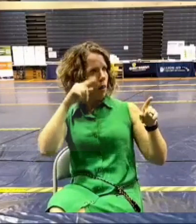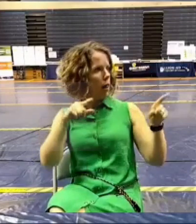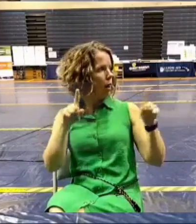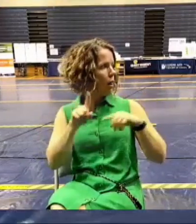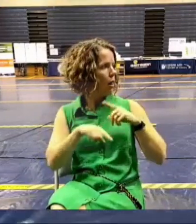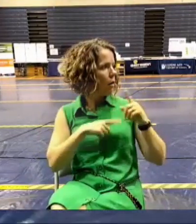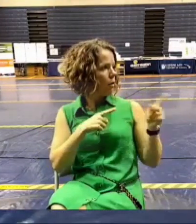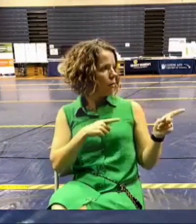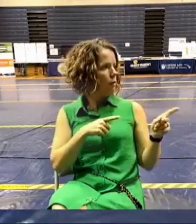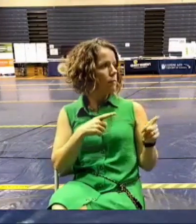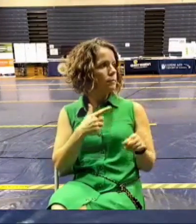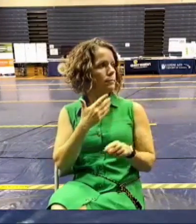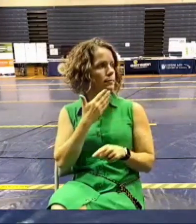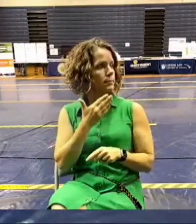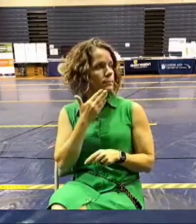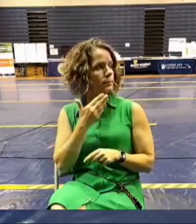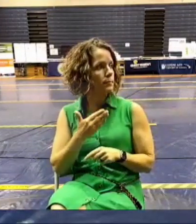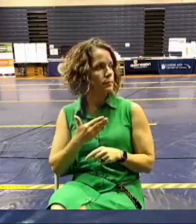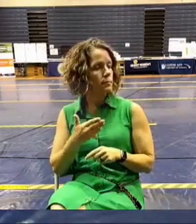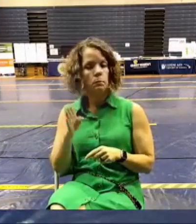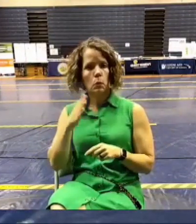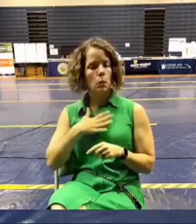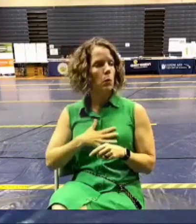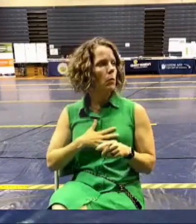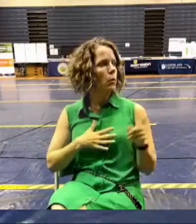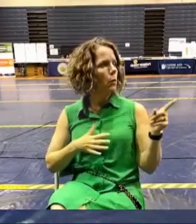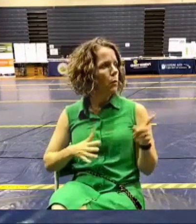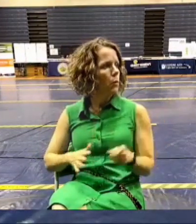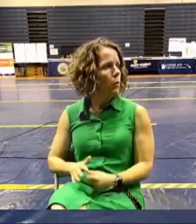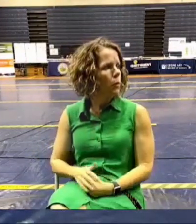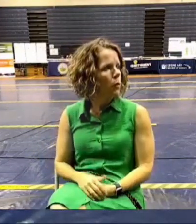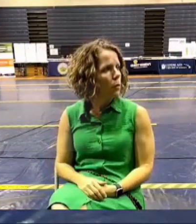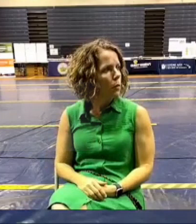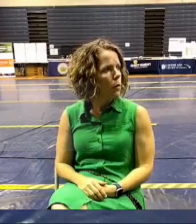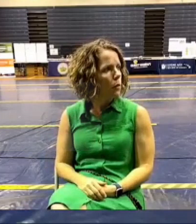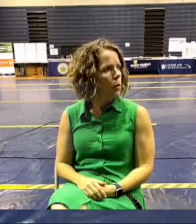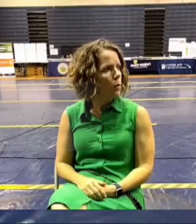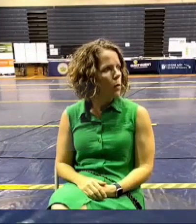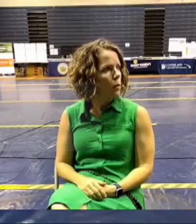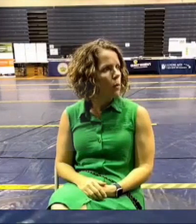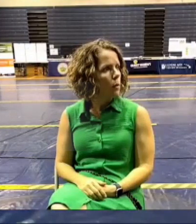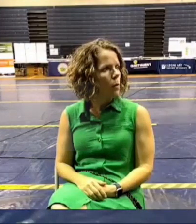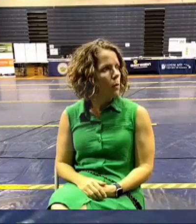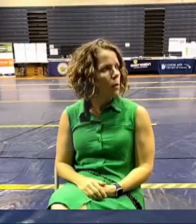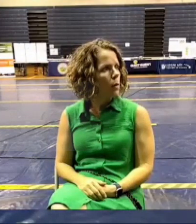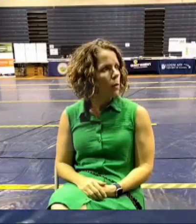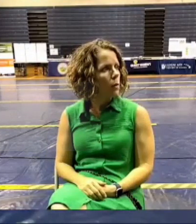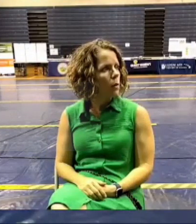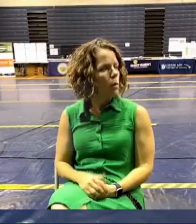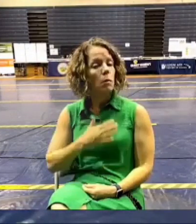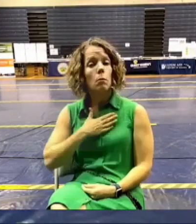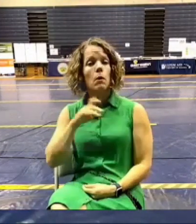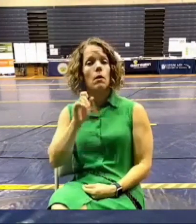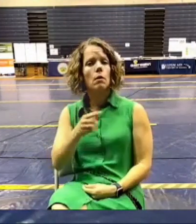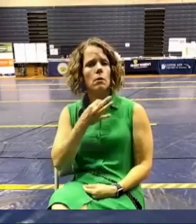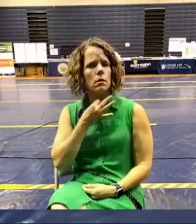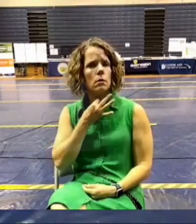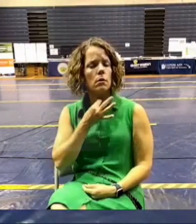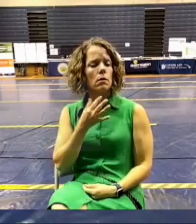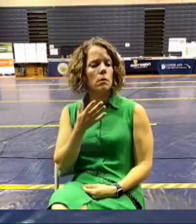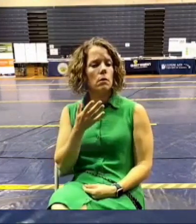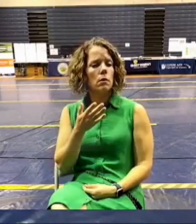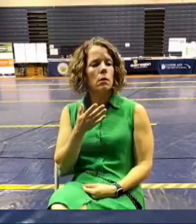Thank you. My question is this. I've had the opportunity to drive through Lahaina.